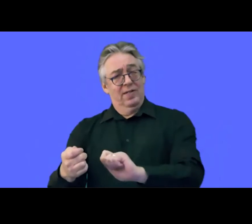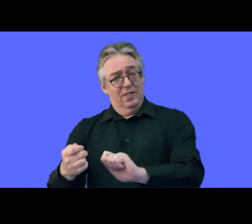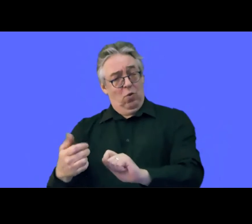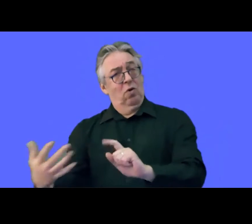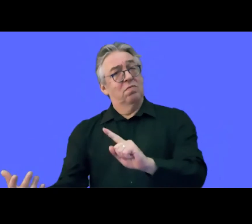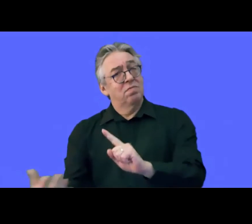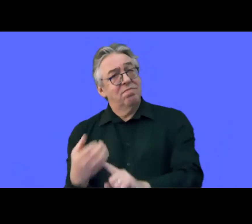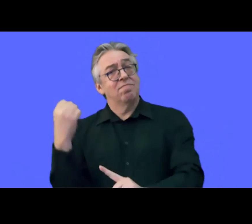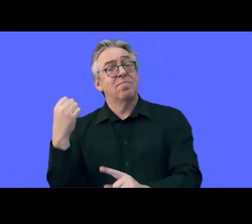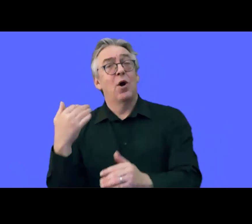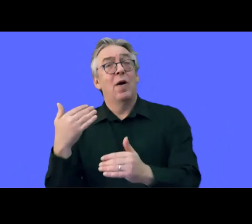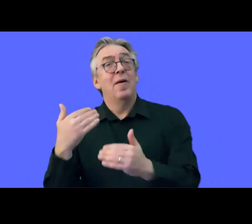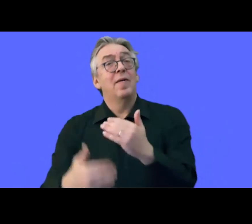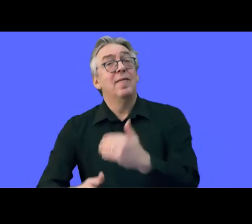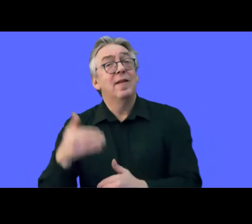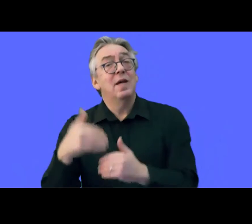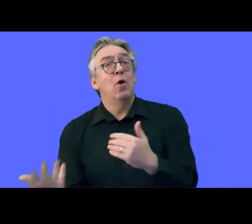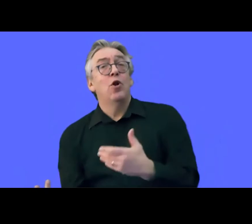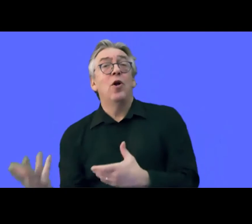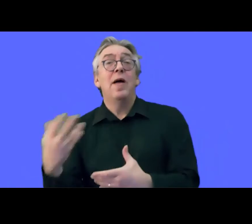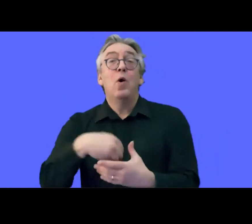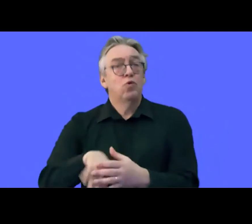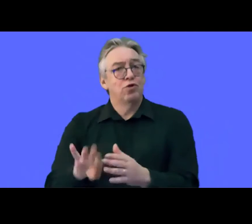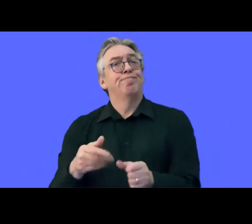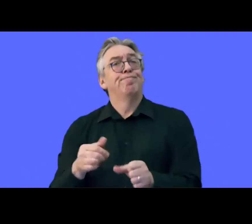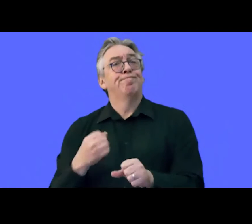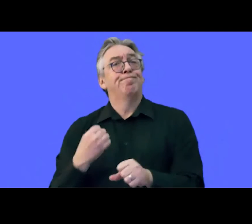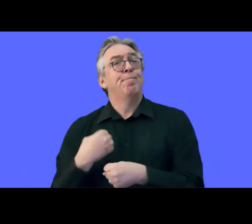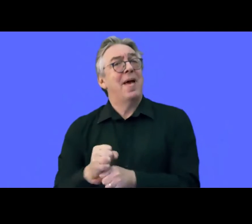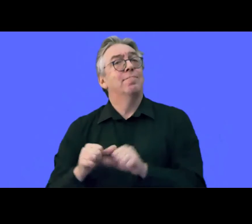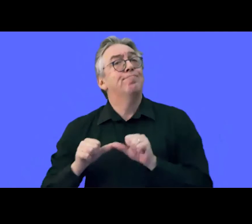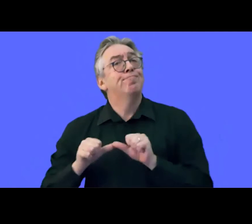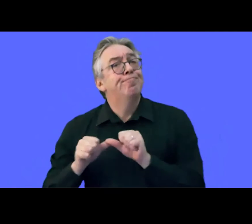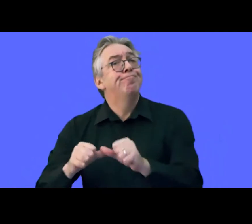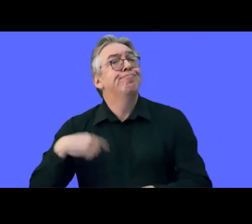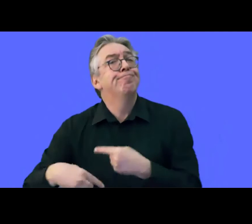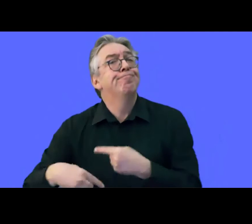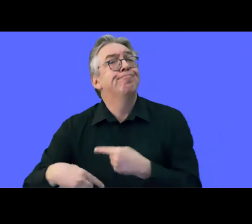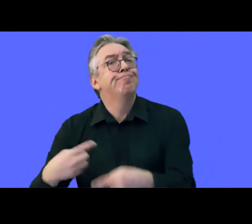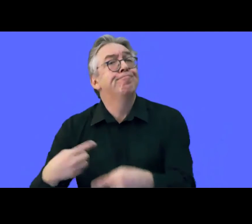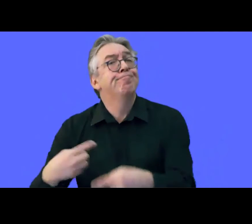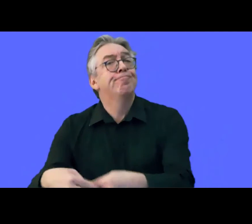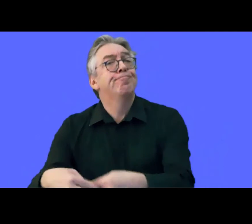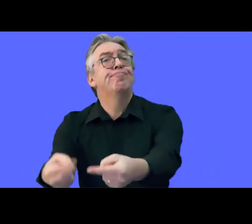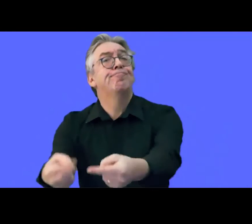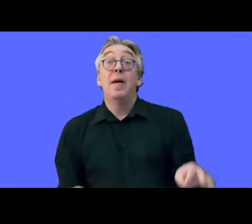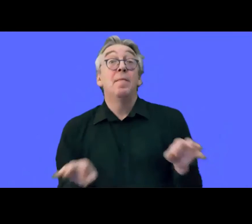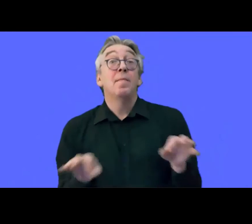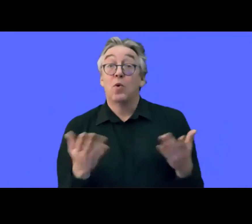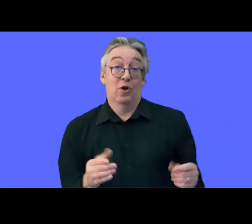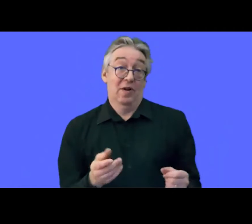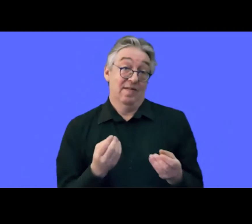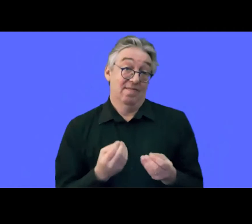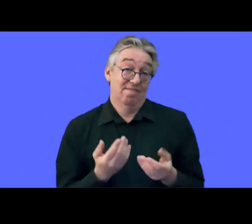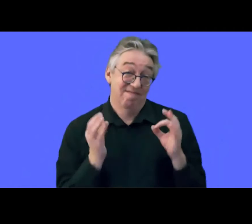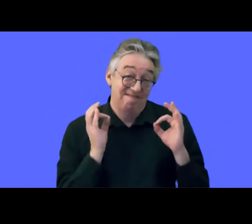inclusion outcomes in the labor market sustainable. So comprehensive and relevant disability data is essential for establishing